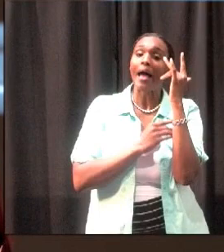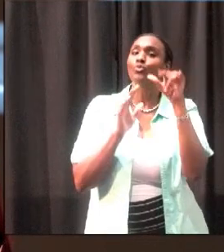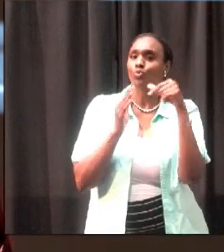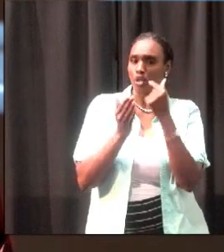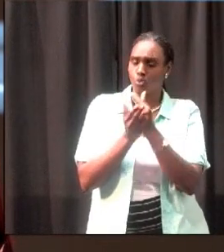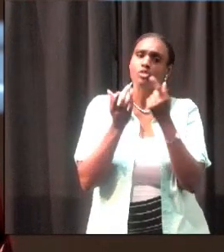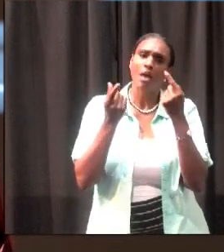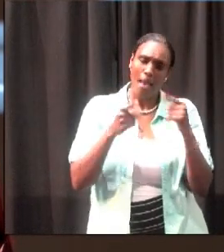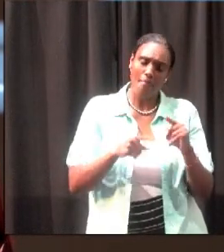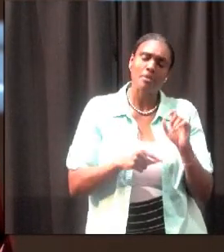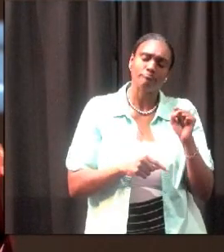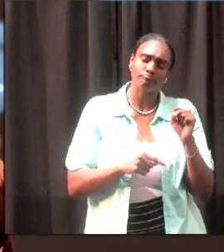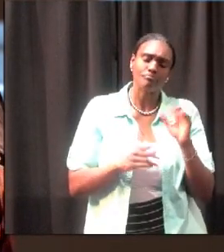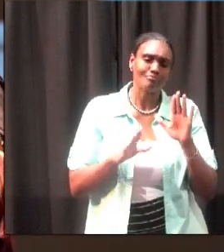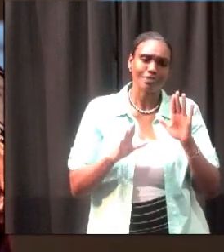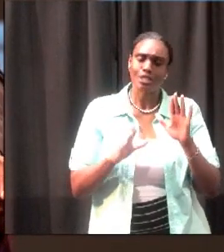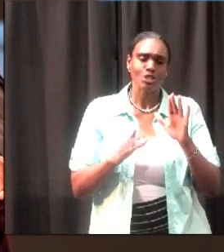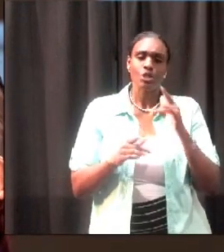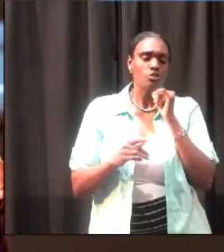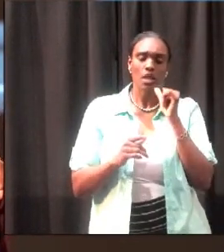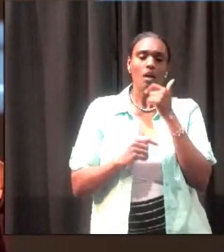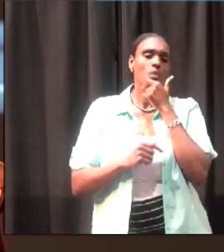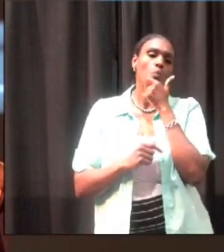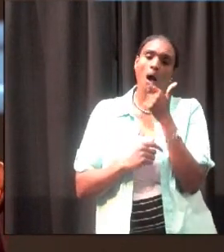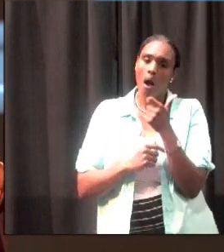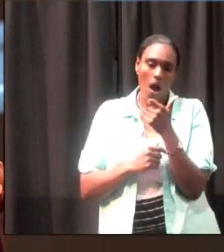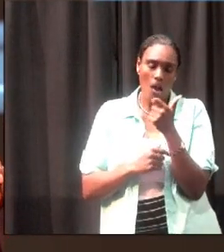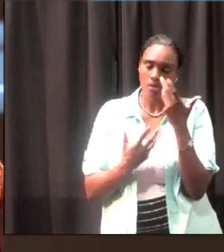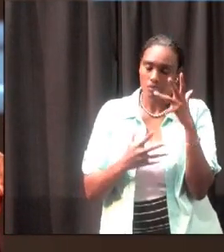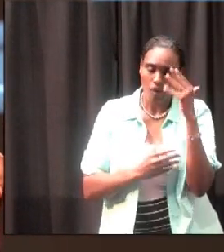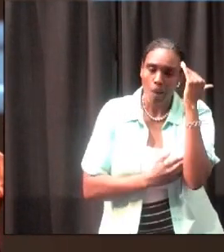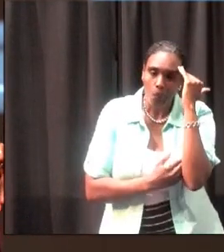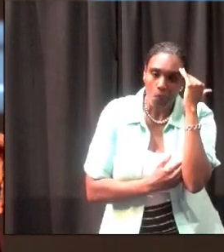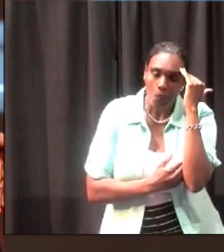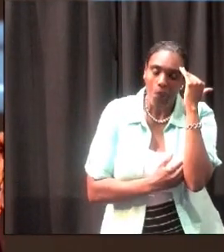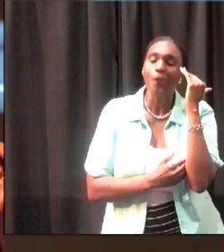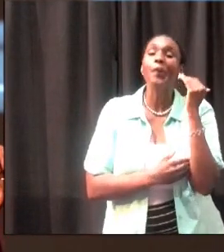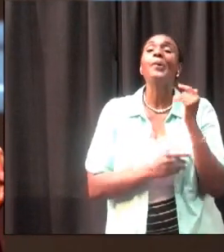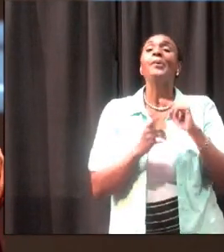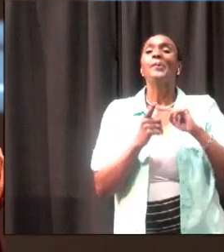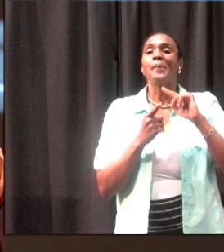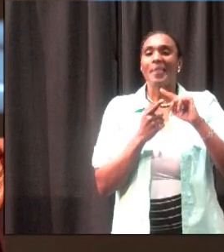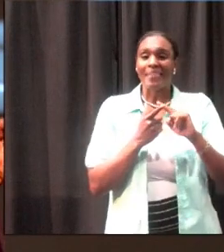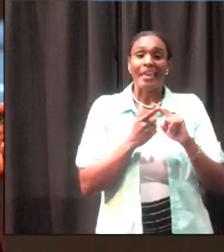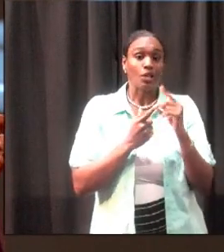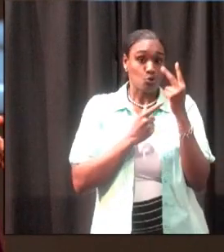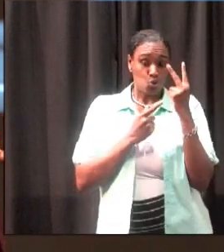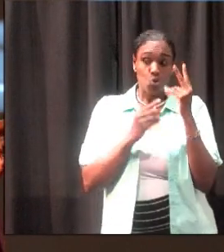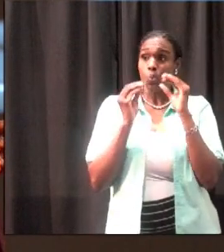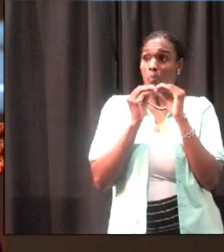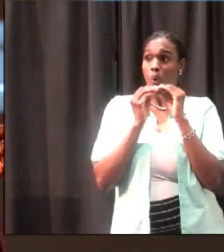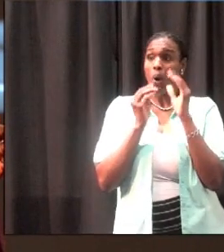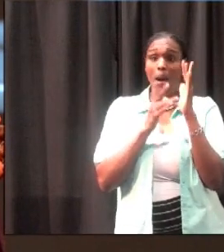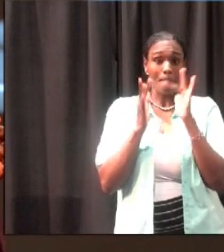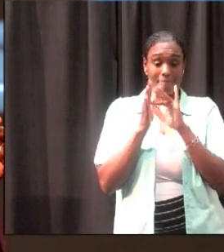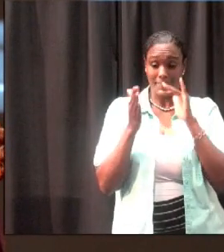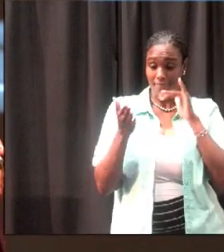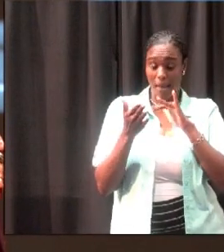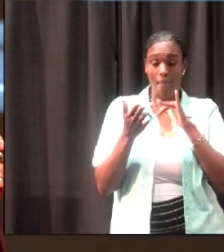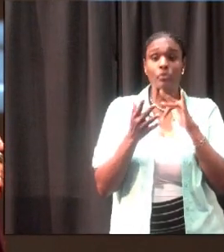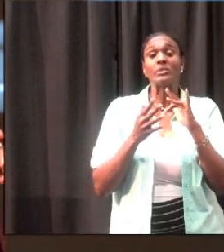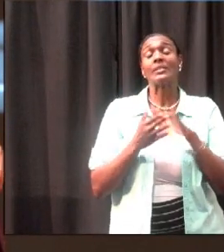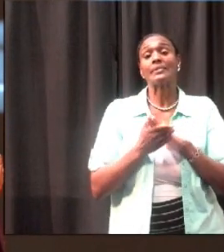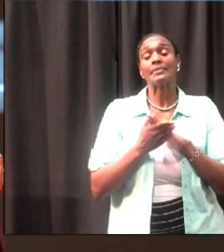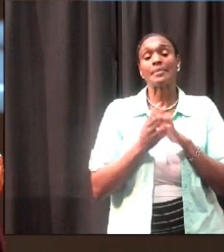taking place and y'all are not going to be tuning in and everything, and then we'll follow up with two more Bible studies, and then after those two Bible